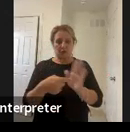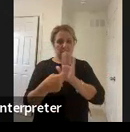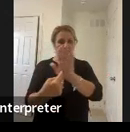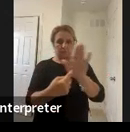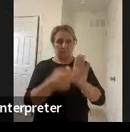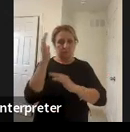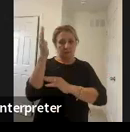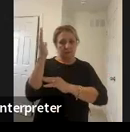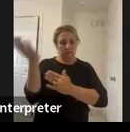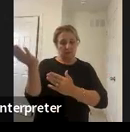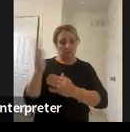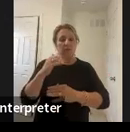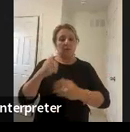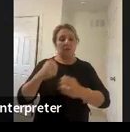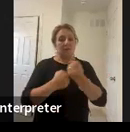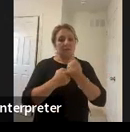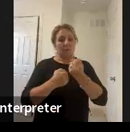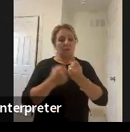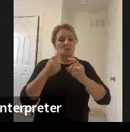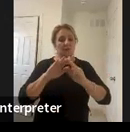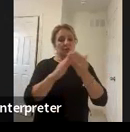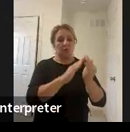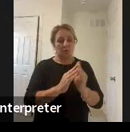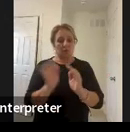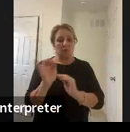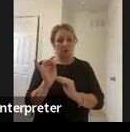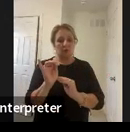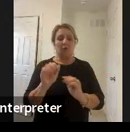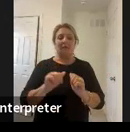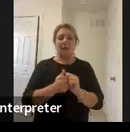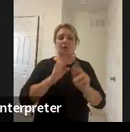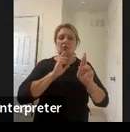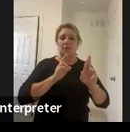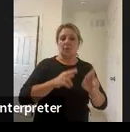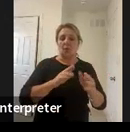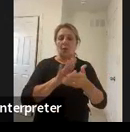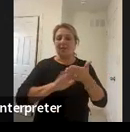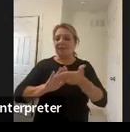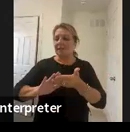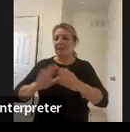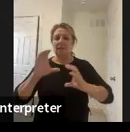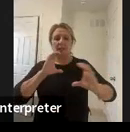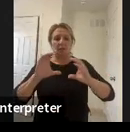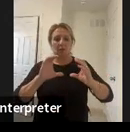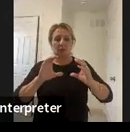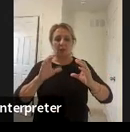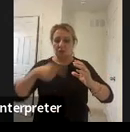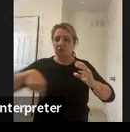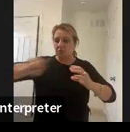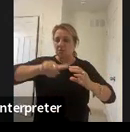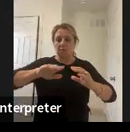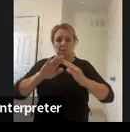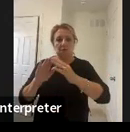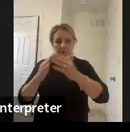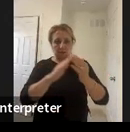We also develop supports for community settings, giving guidance on reporting, cleaning, and communication for those that they serve. These